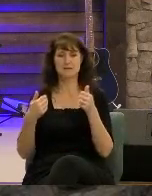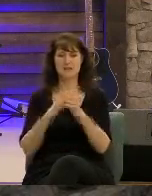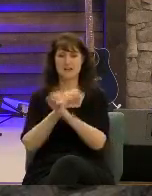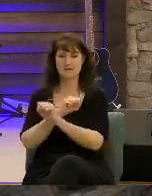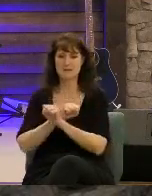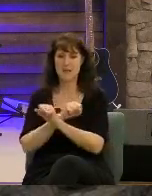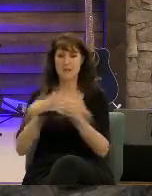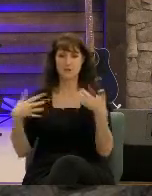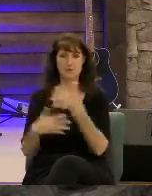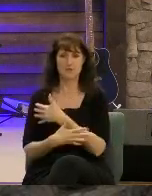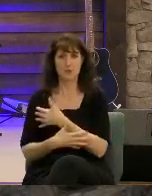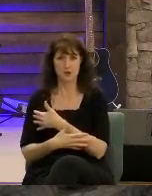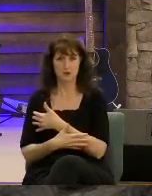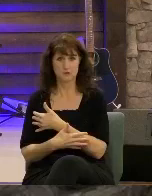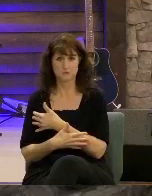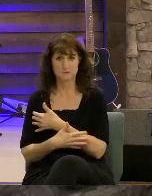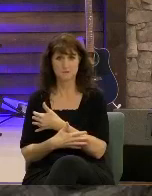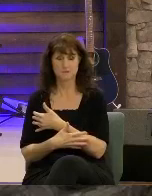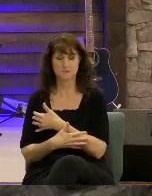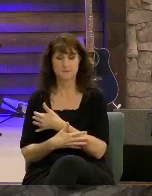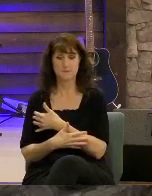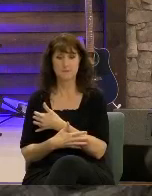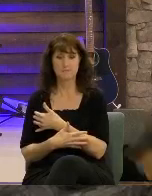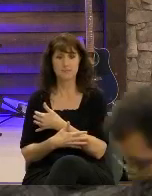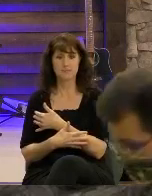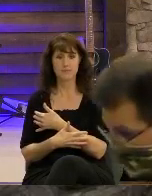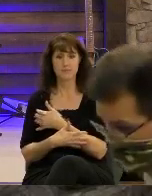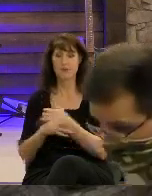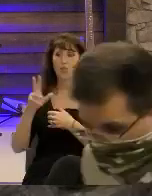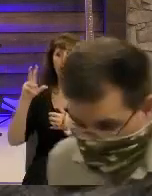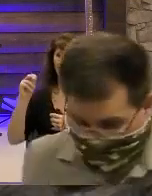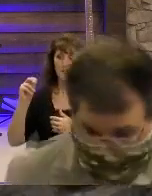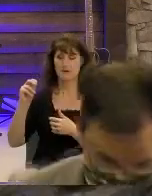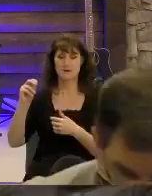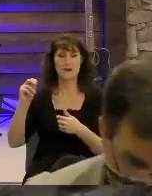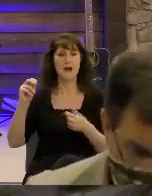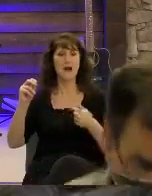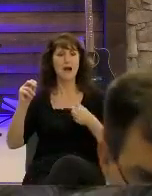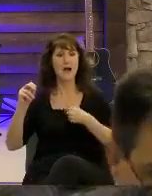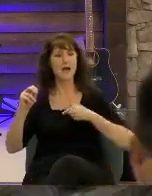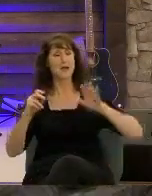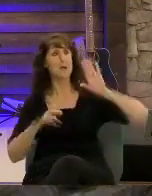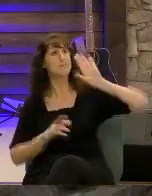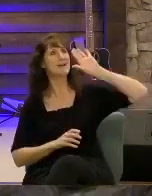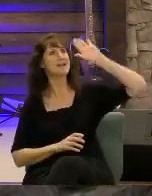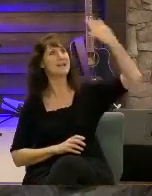fear. I'm no longer a slave to fear. 30, I am His.